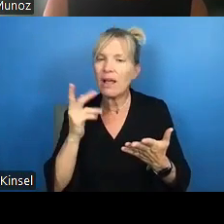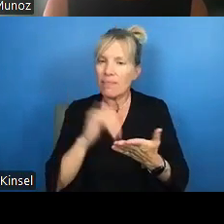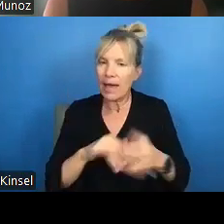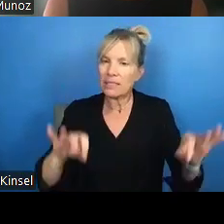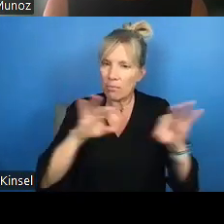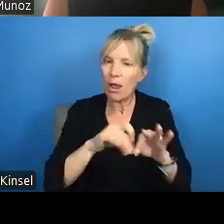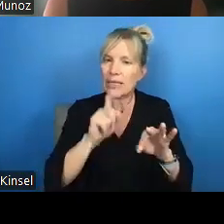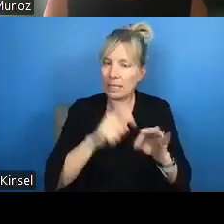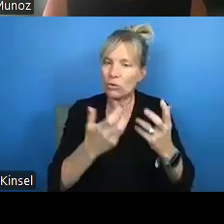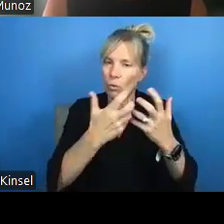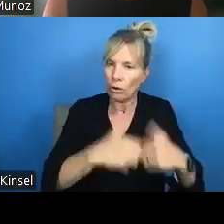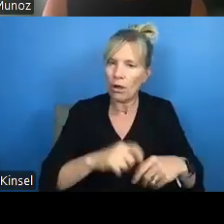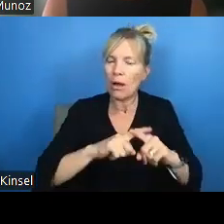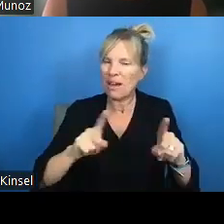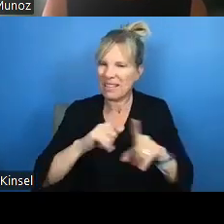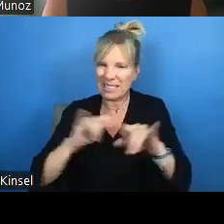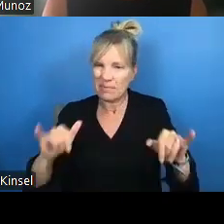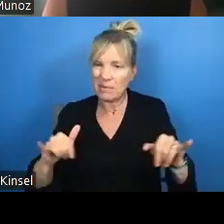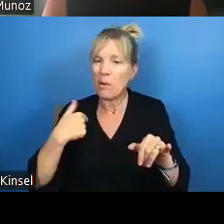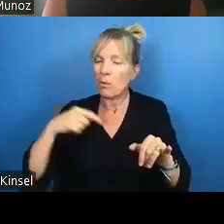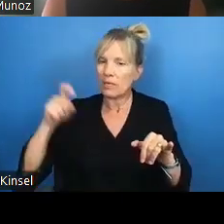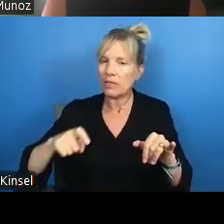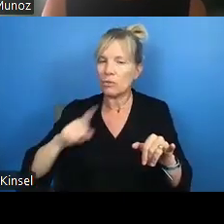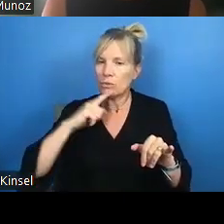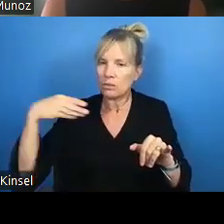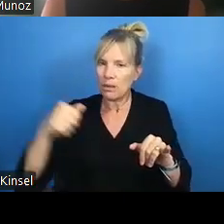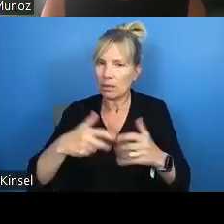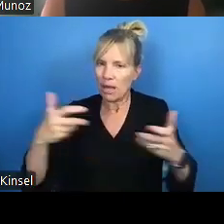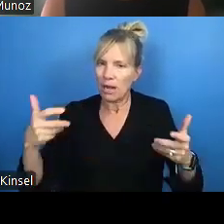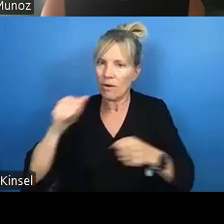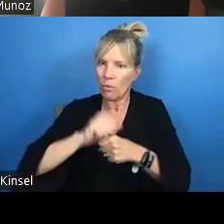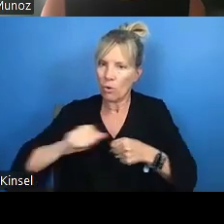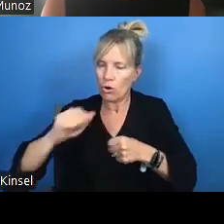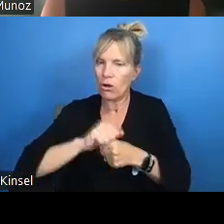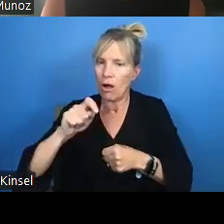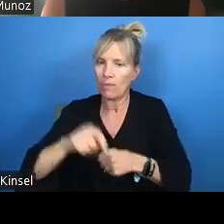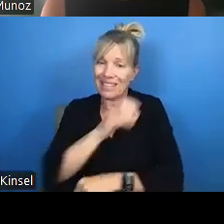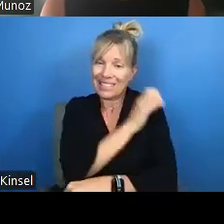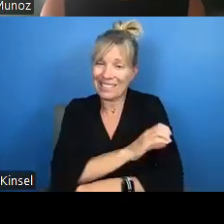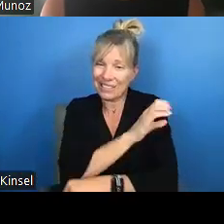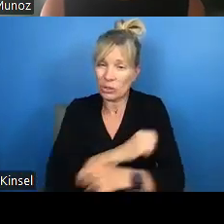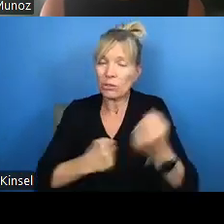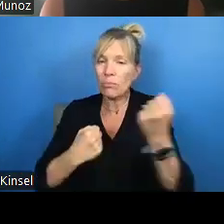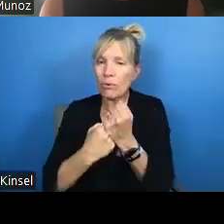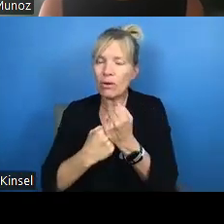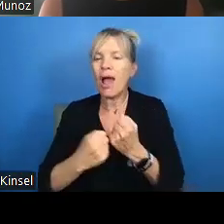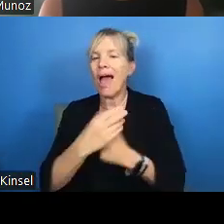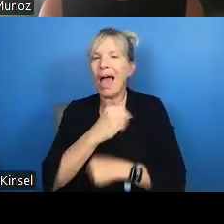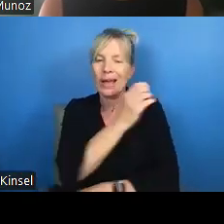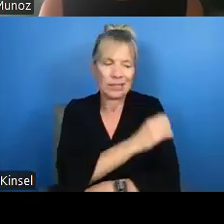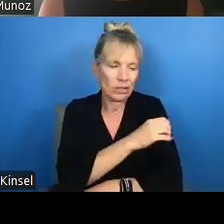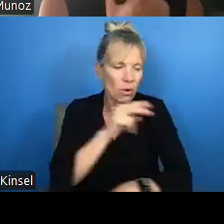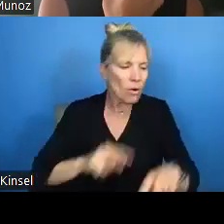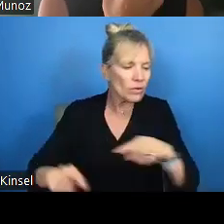things need to work, but that we really needed to be spending a lot of our efforts on that clinical support and clinical